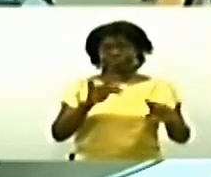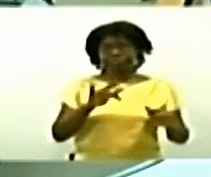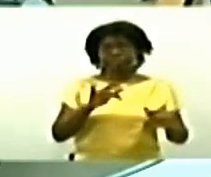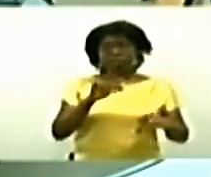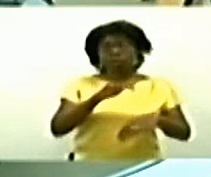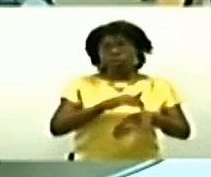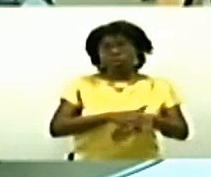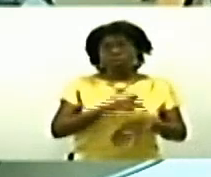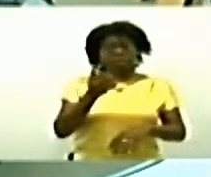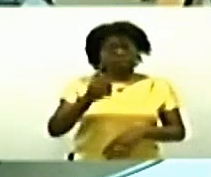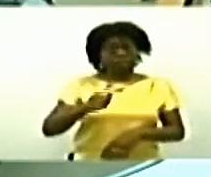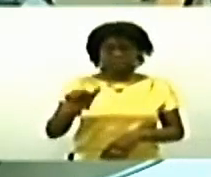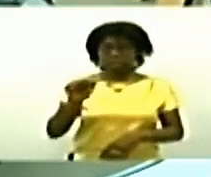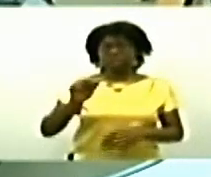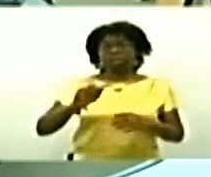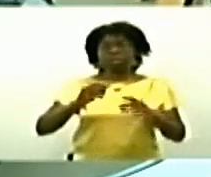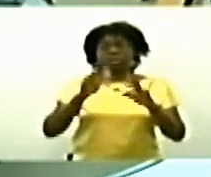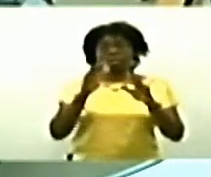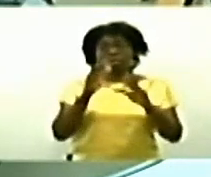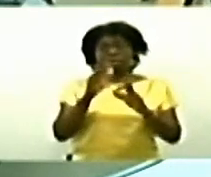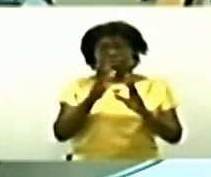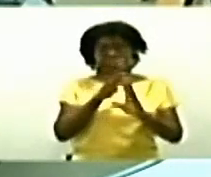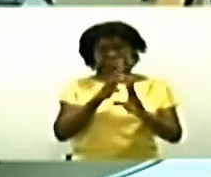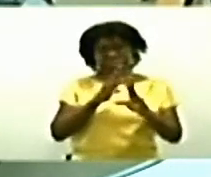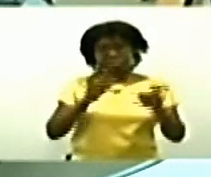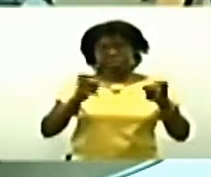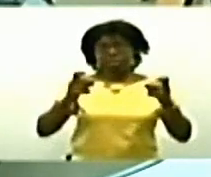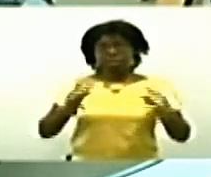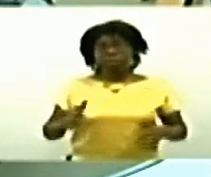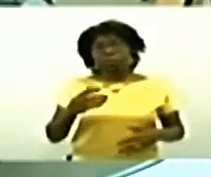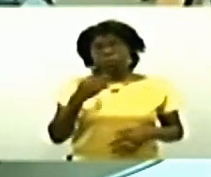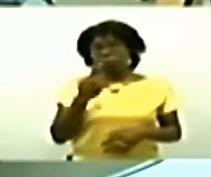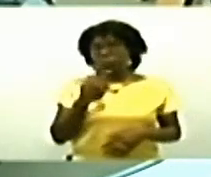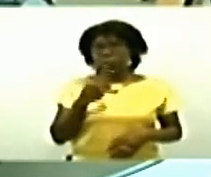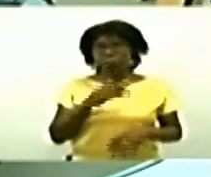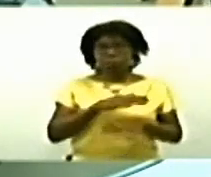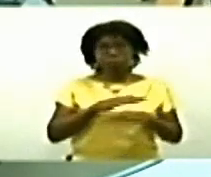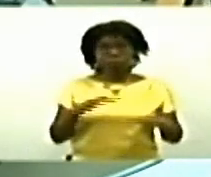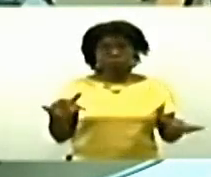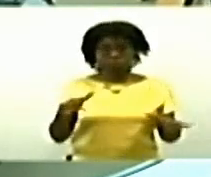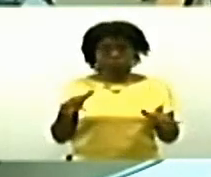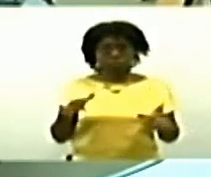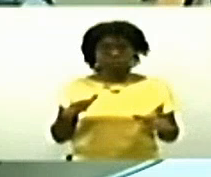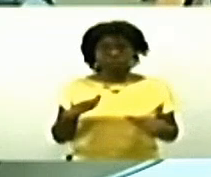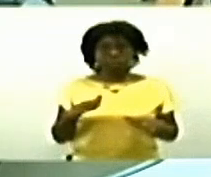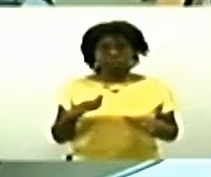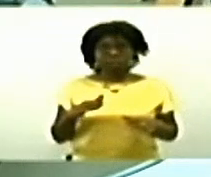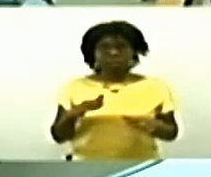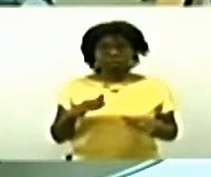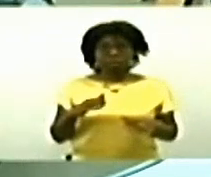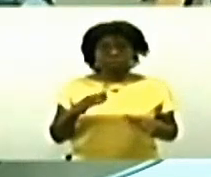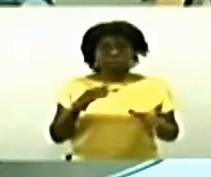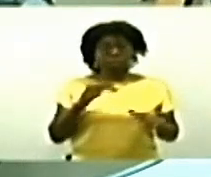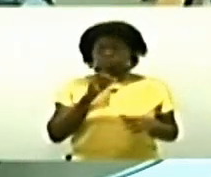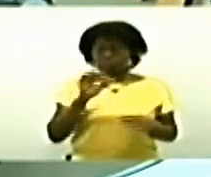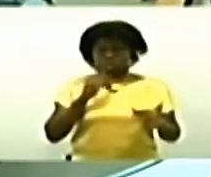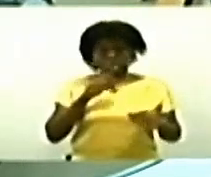on any warden who does not exude maturity,